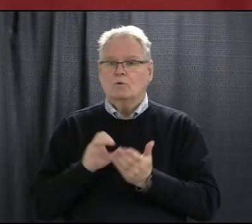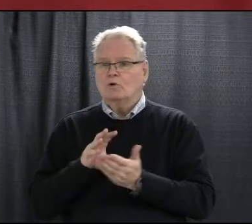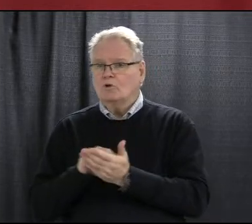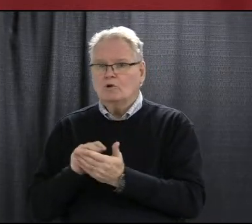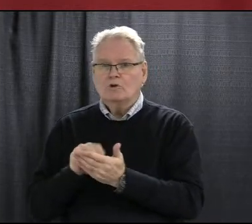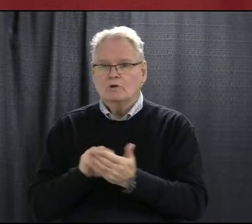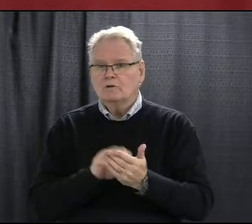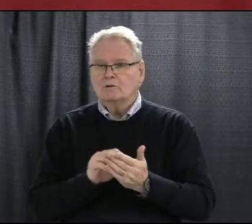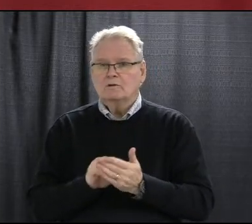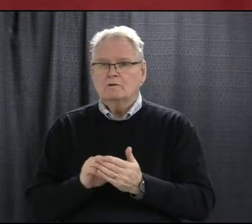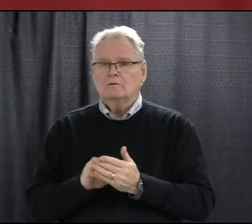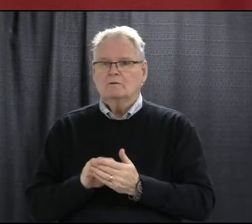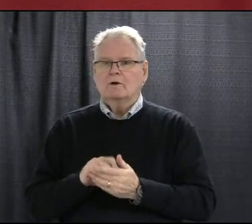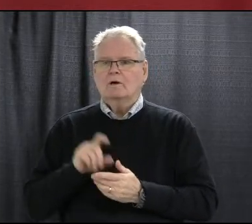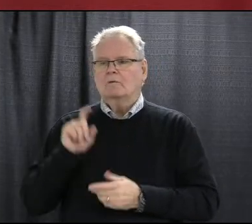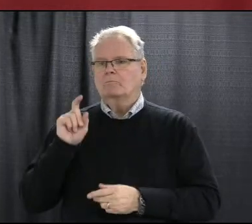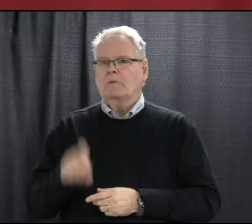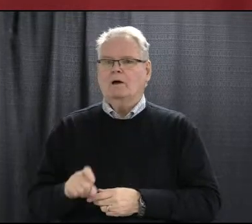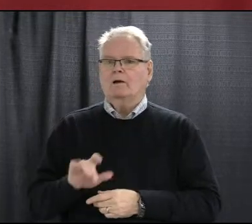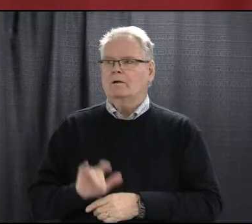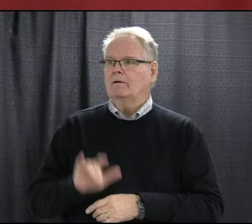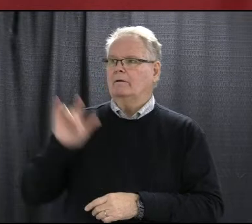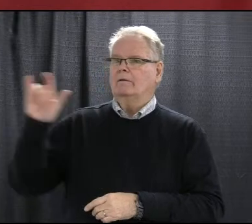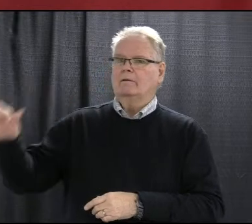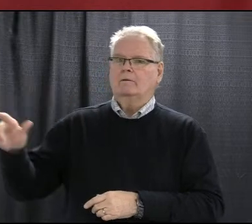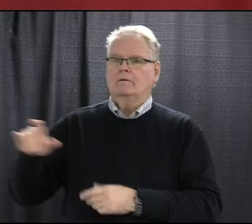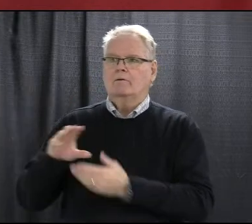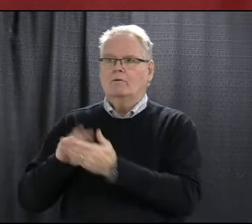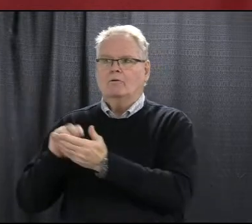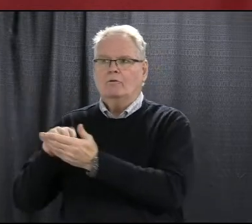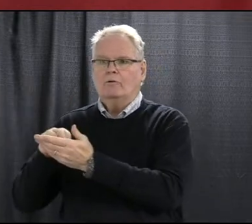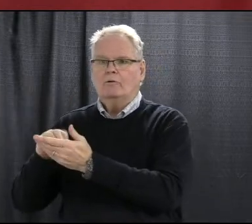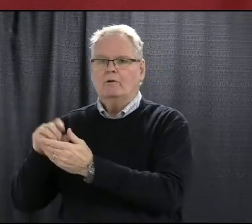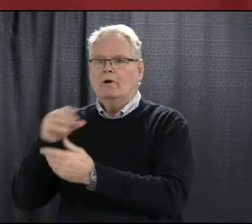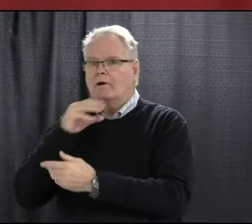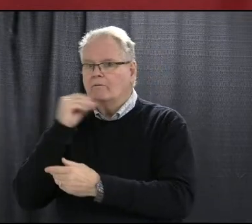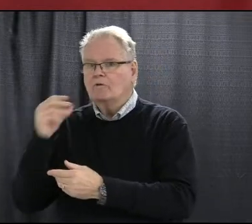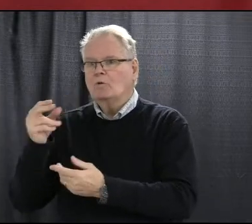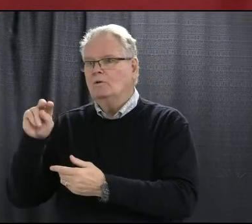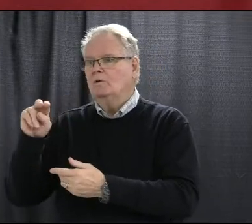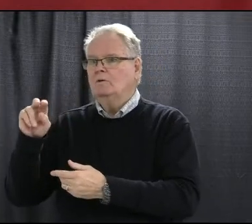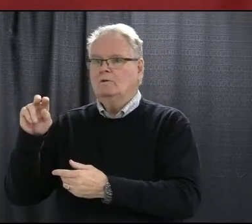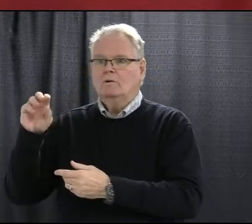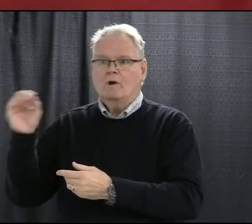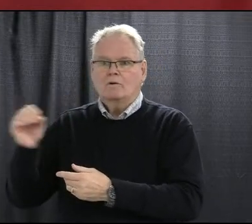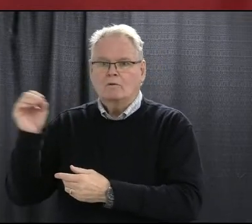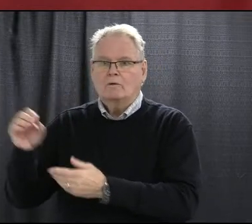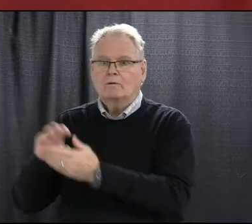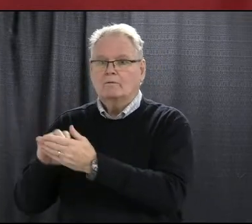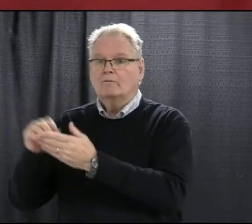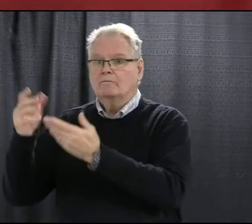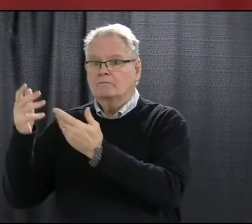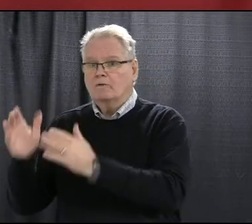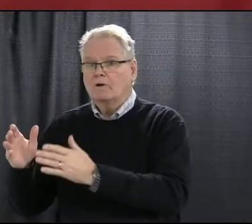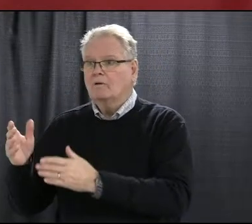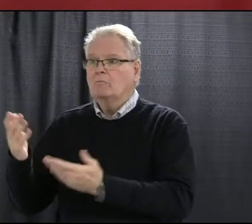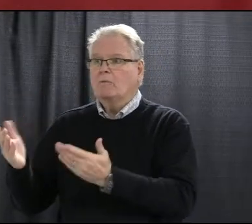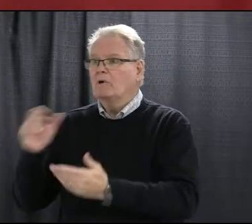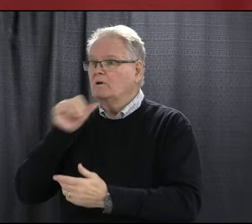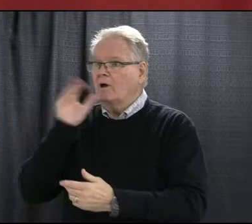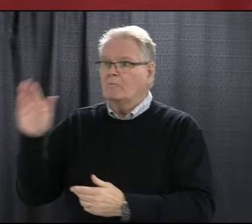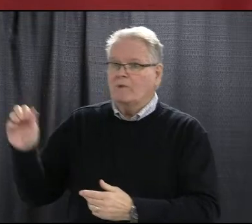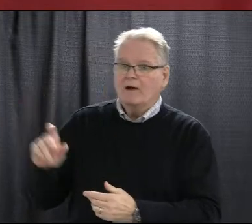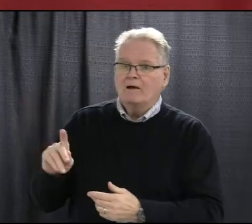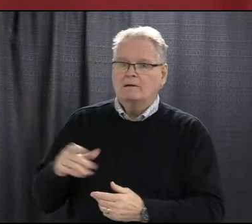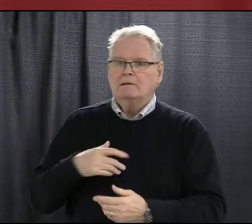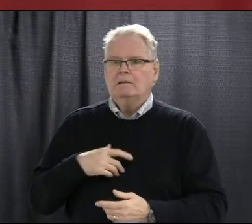medicine, and that creates a significant challenge for recruitment and retention of these specialists back to our province. With the provincial government funding of